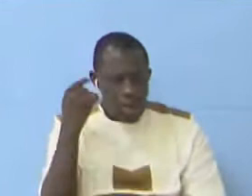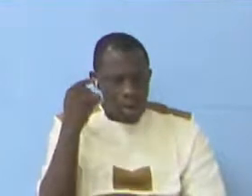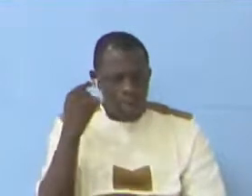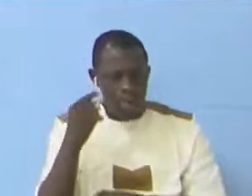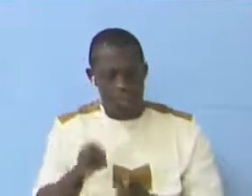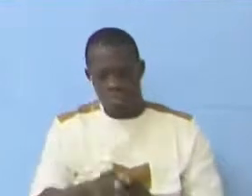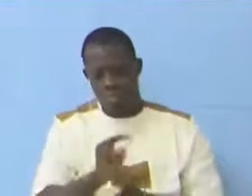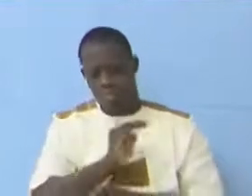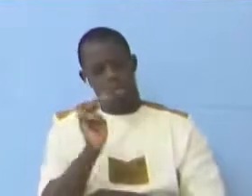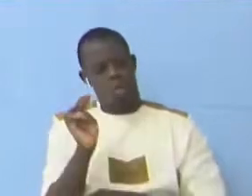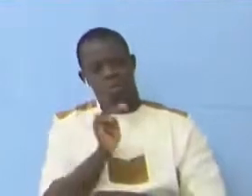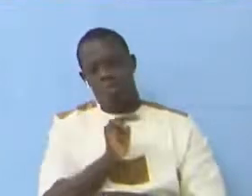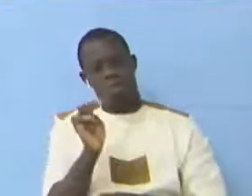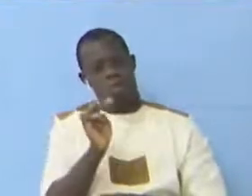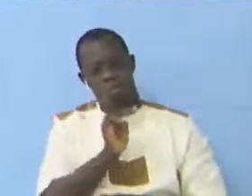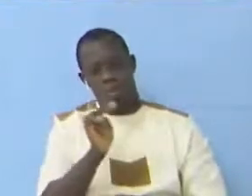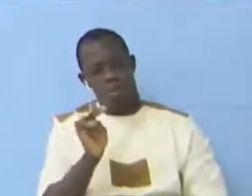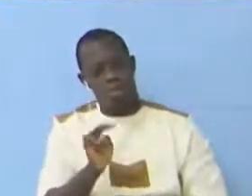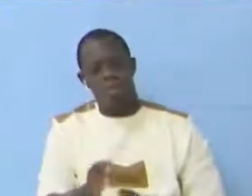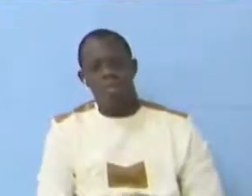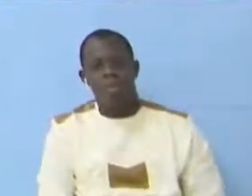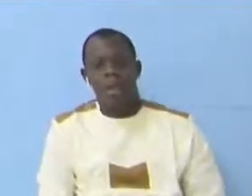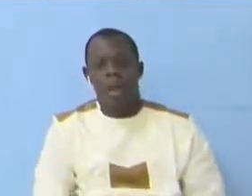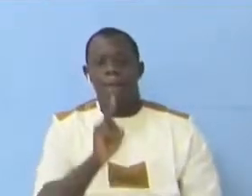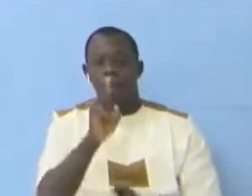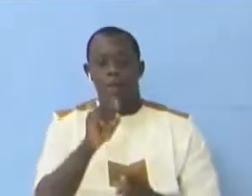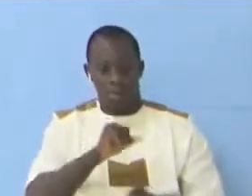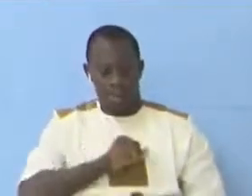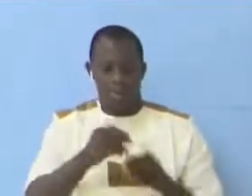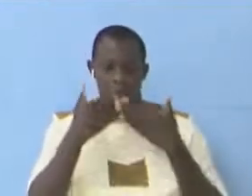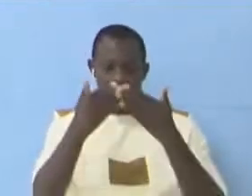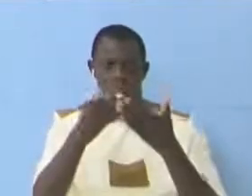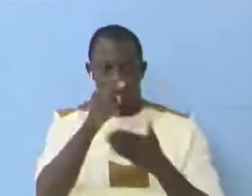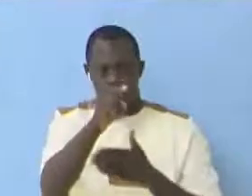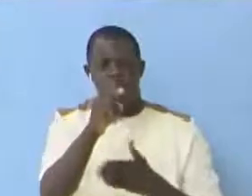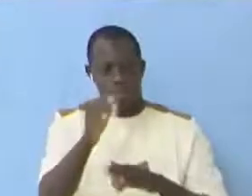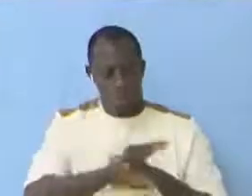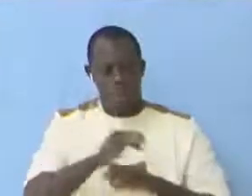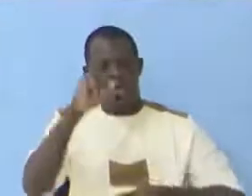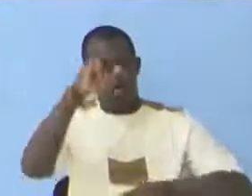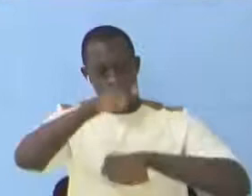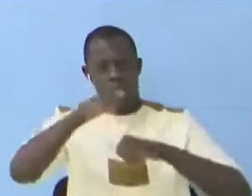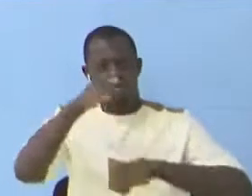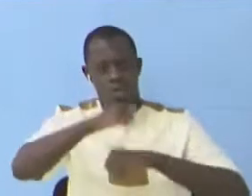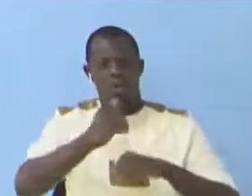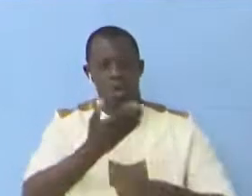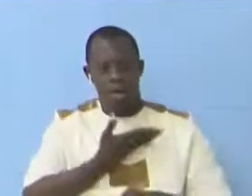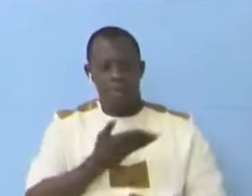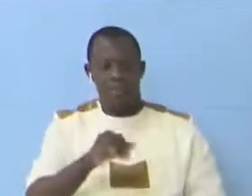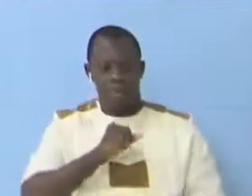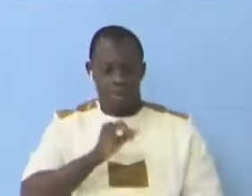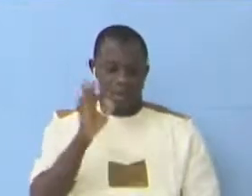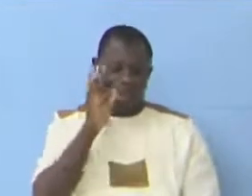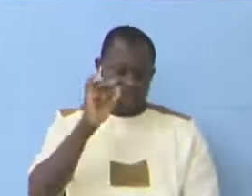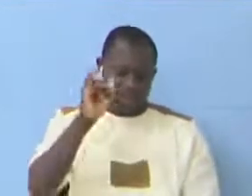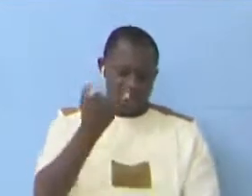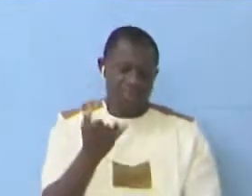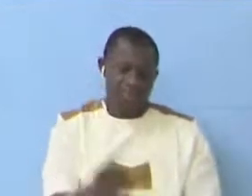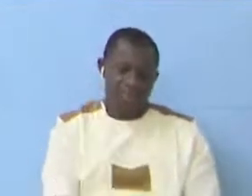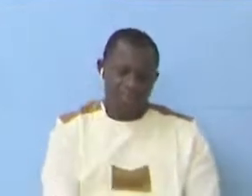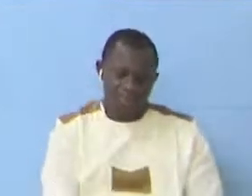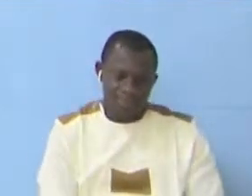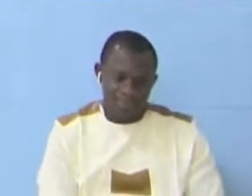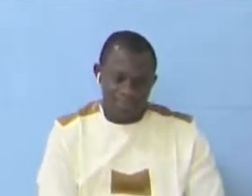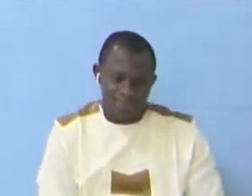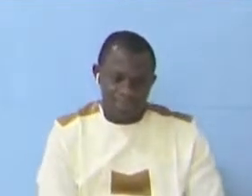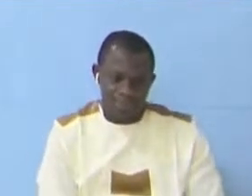déedéet. All right. But he told you he was tortured? Yes. waaye wax na la ne métital nañ ko. waaw. Yes,